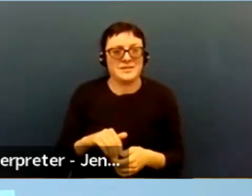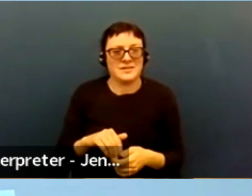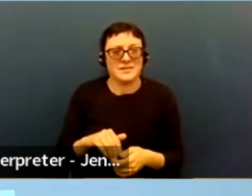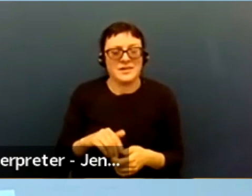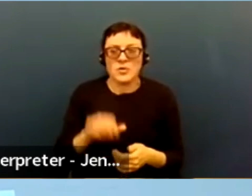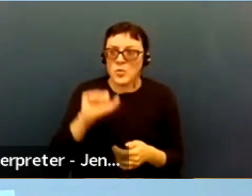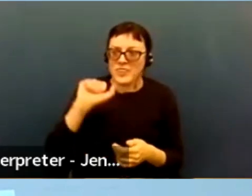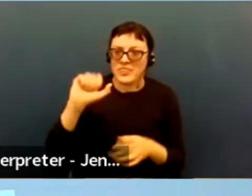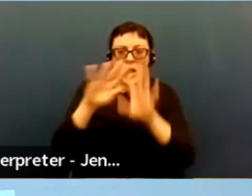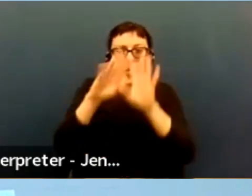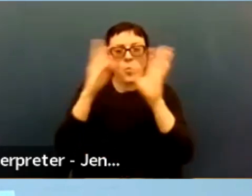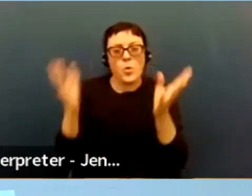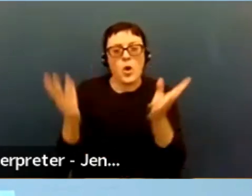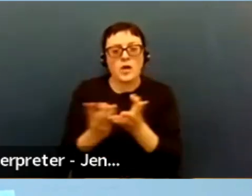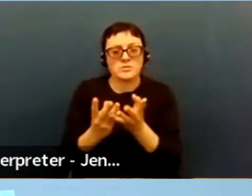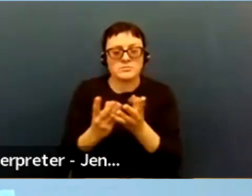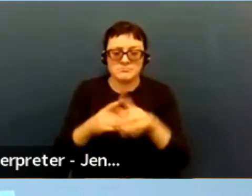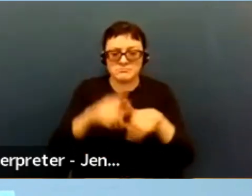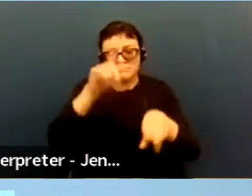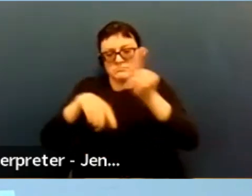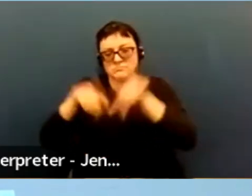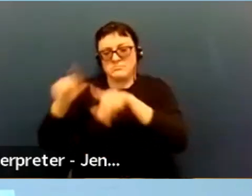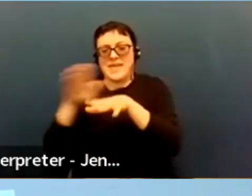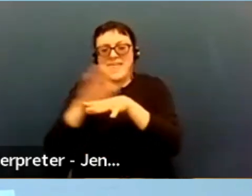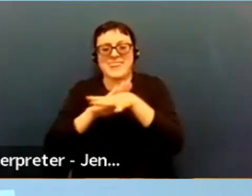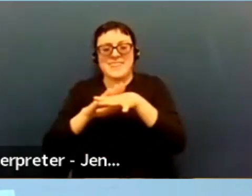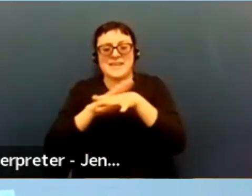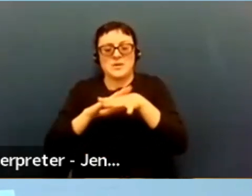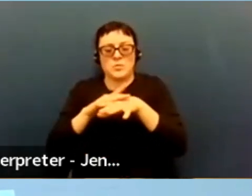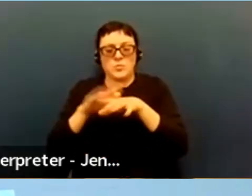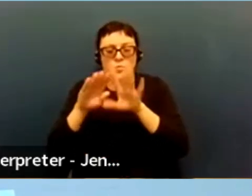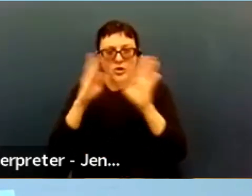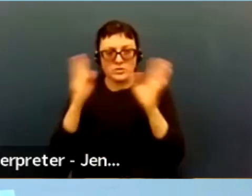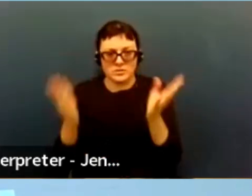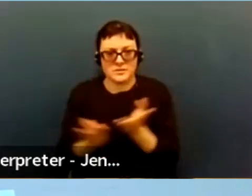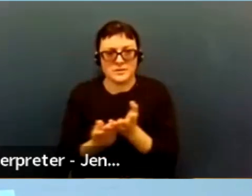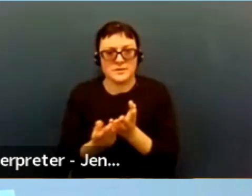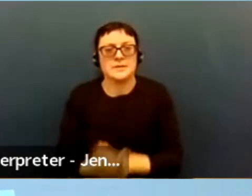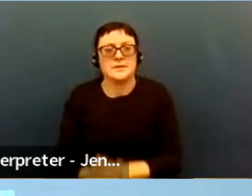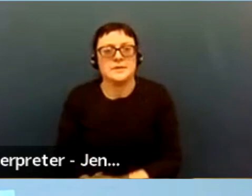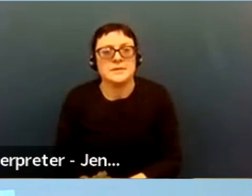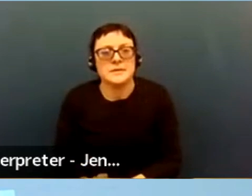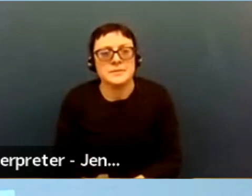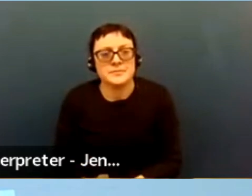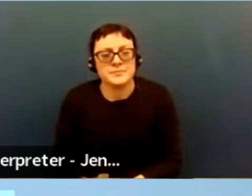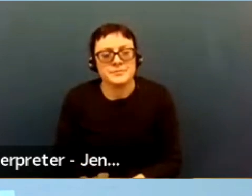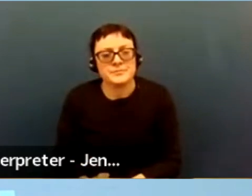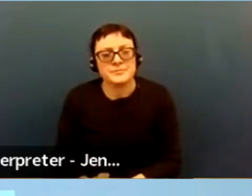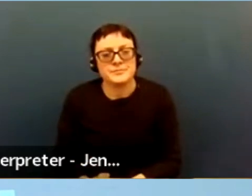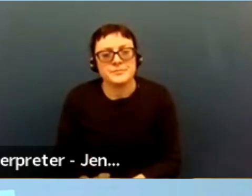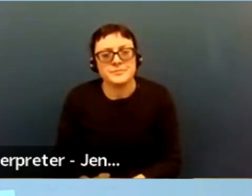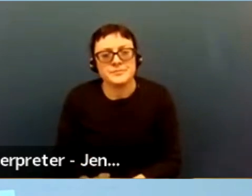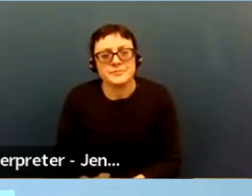or multi-ethnic world, I think, is the way they decided to go with that.